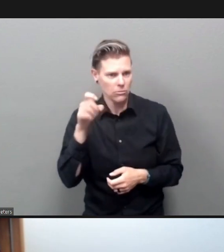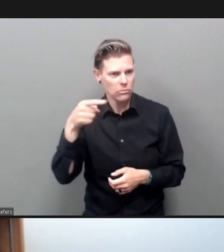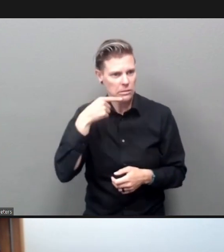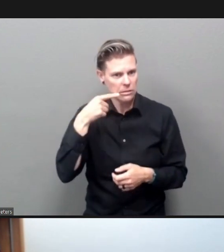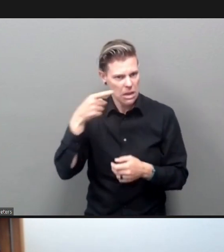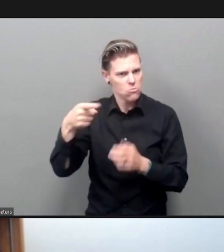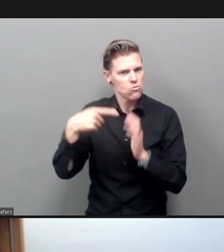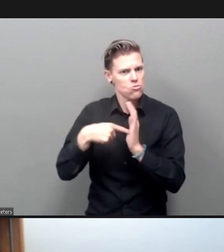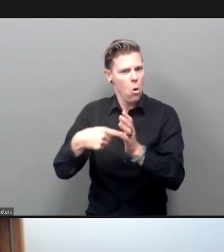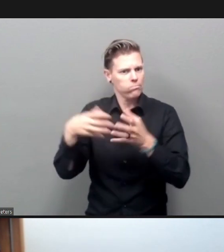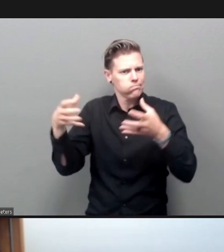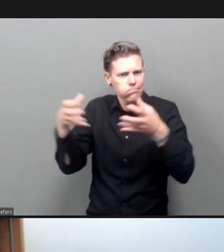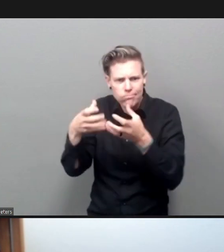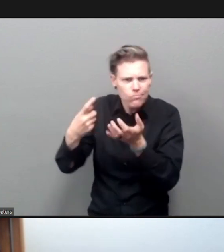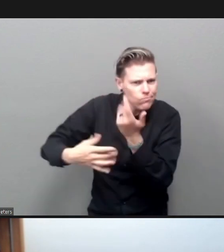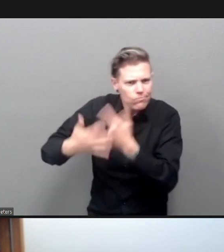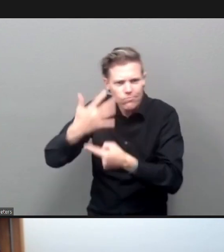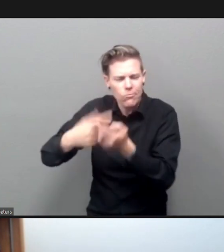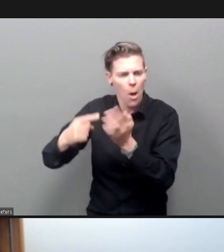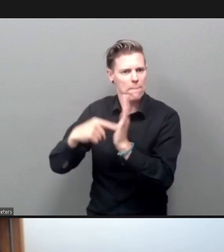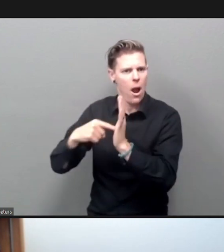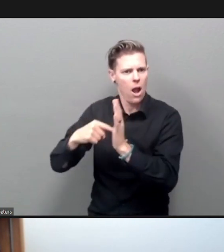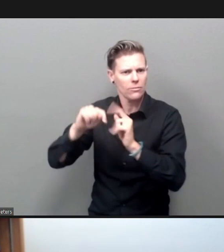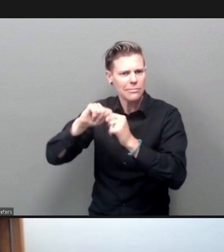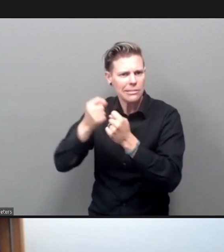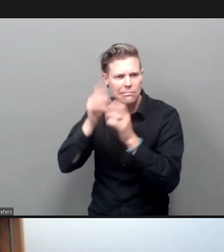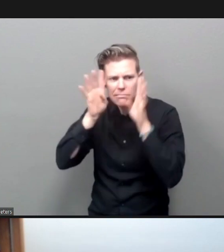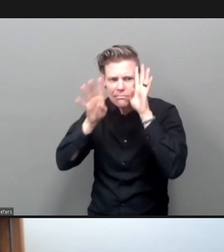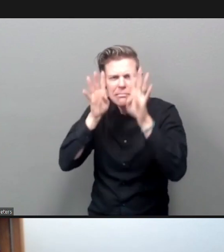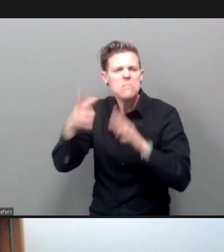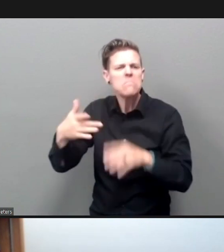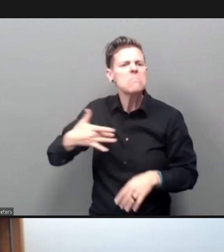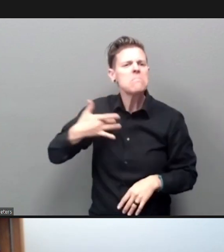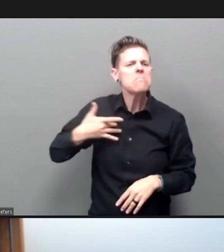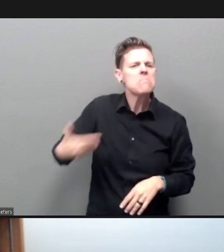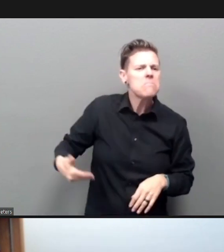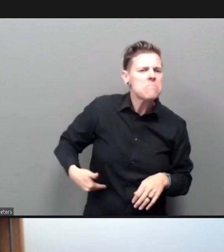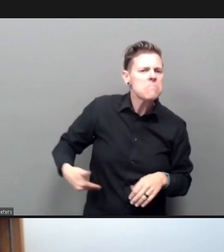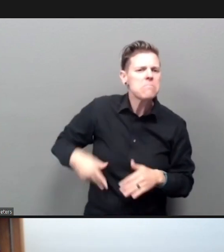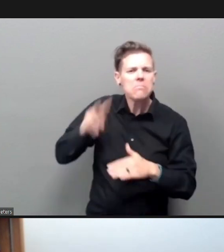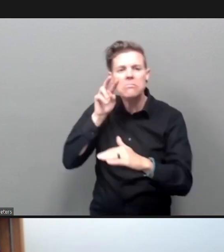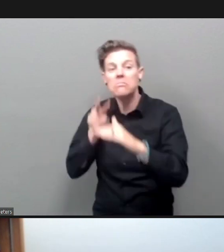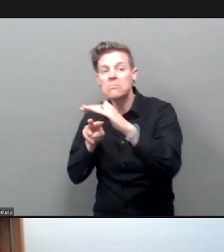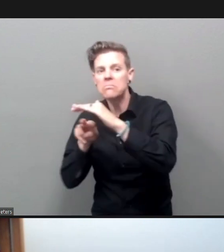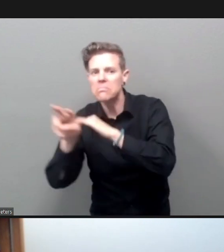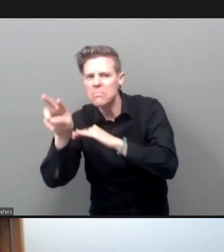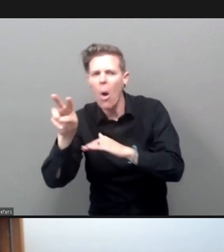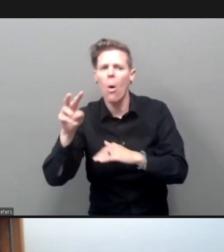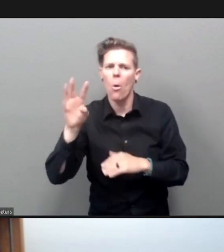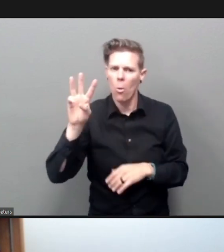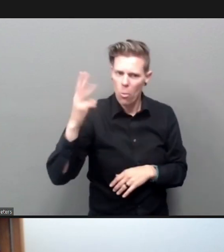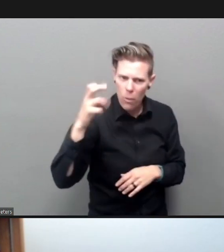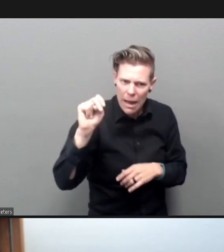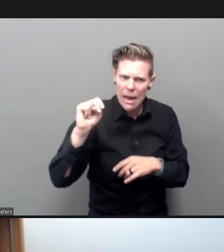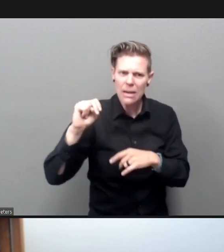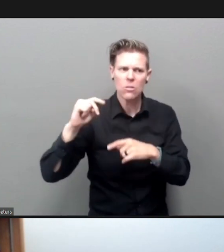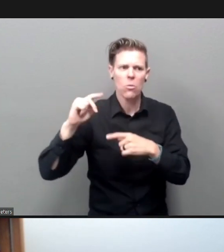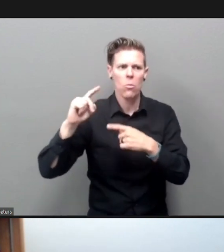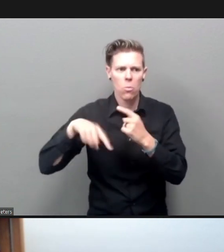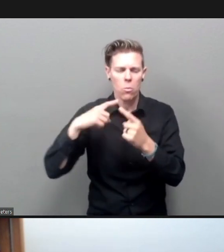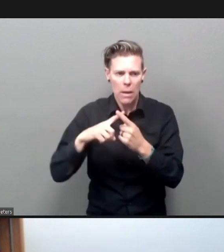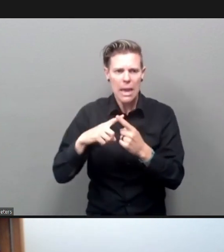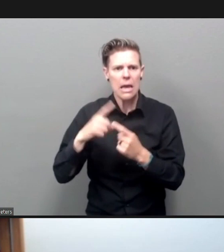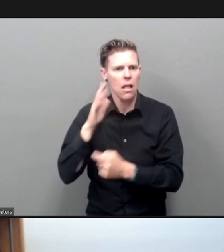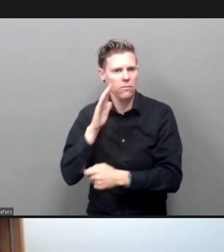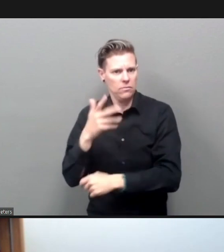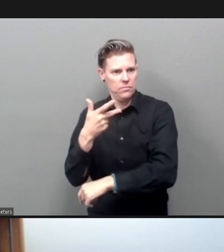officials anticipate that our booster shots will start to make a difference in or significantly impact, hopefully lower, our